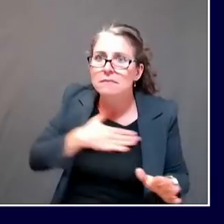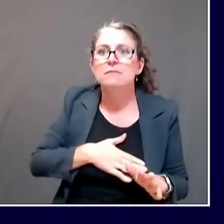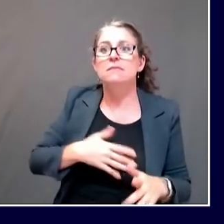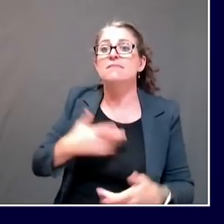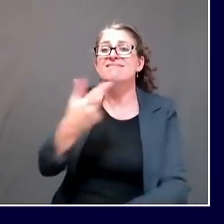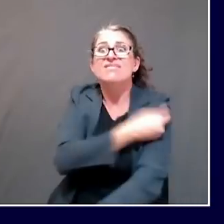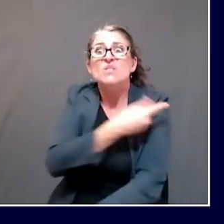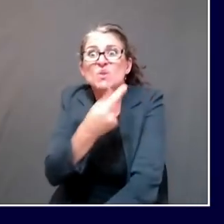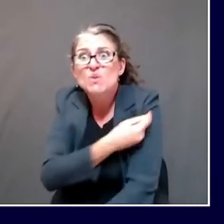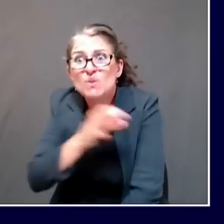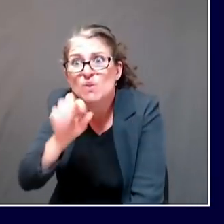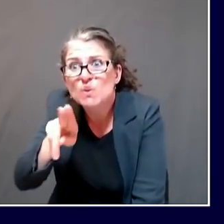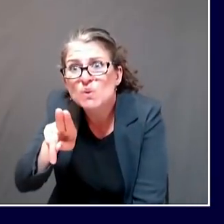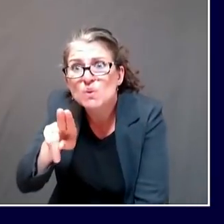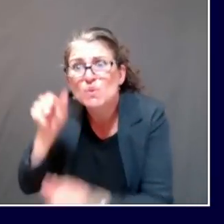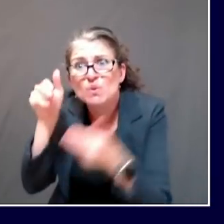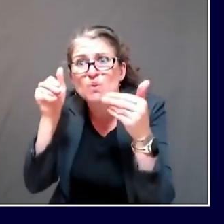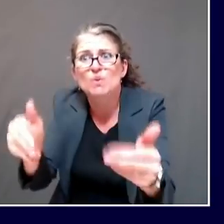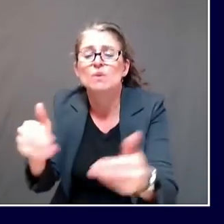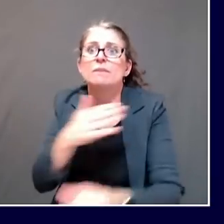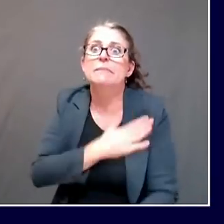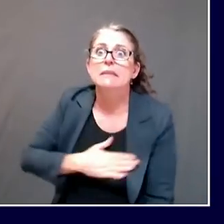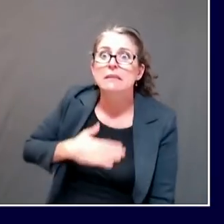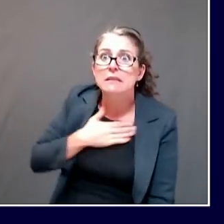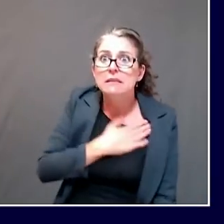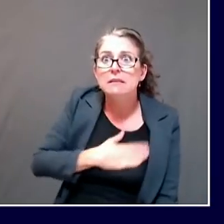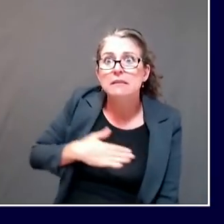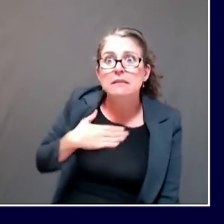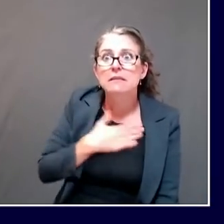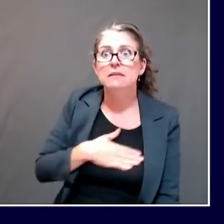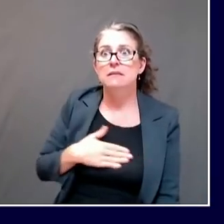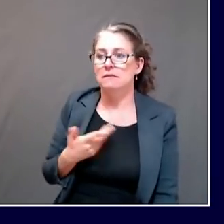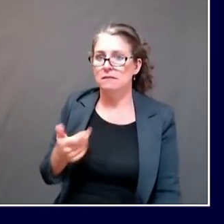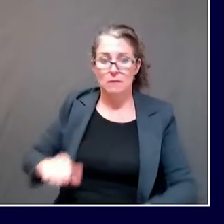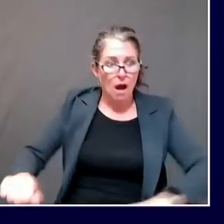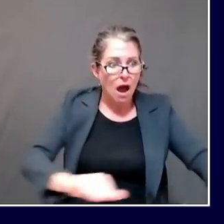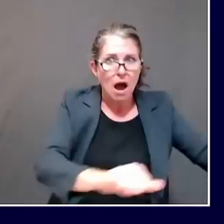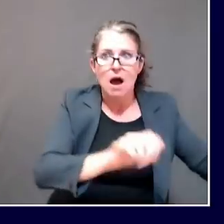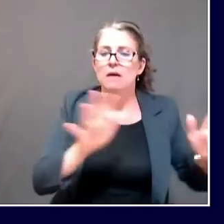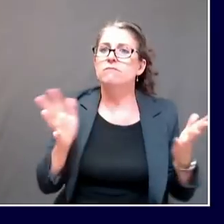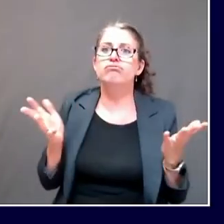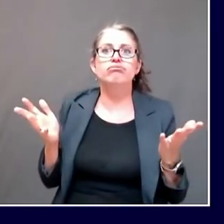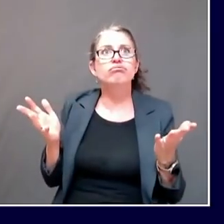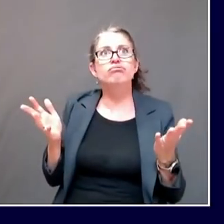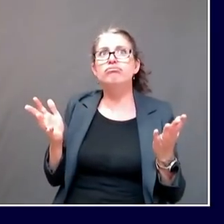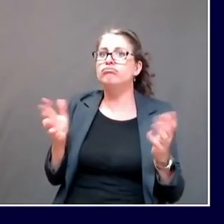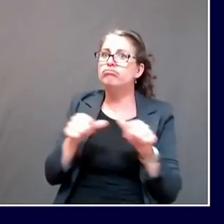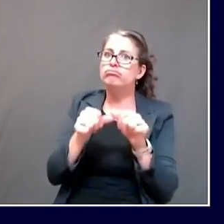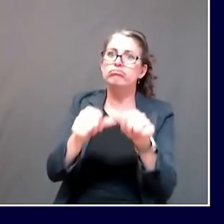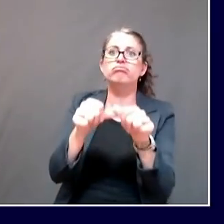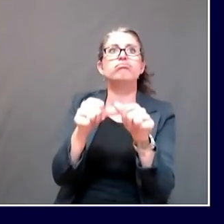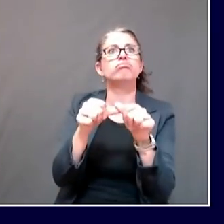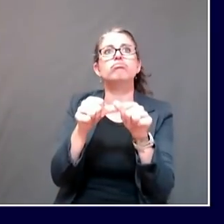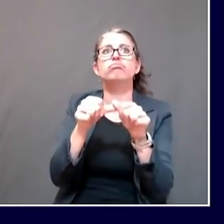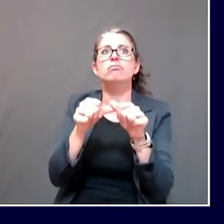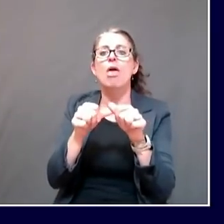system, reducing the number of people who are ill for other reasons, who might seek medical care and impose a burden on the medical